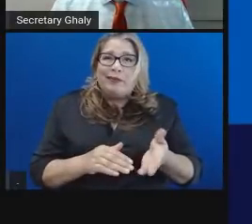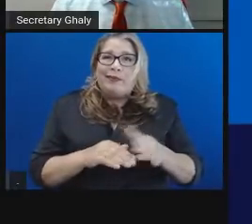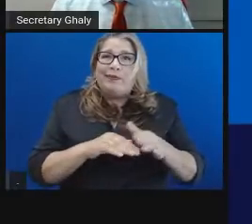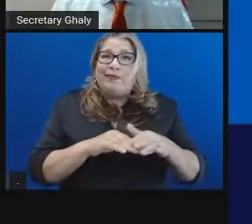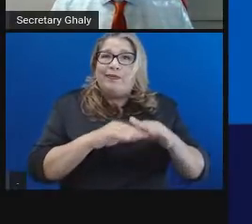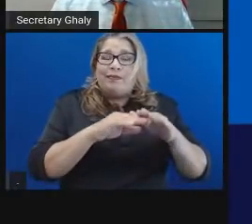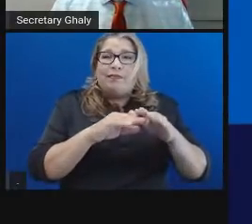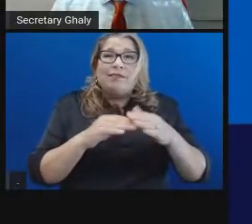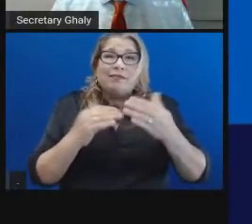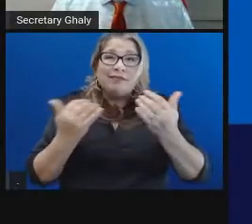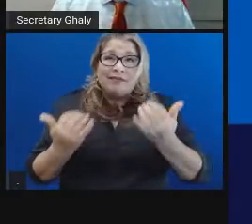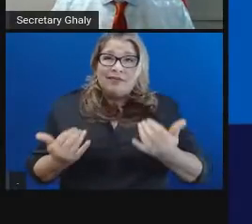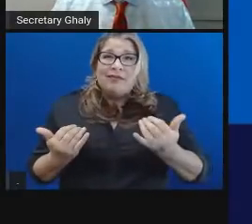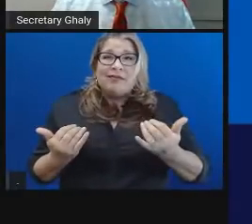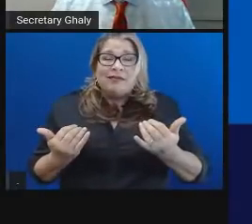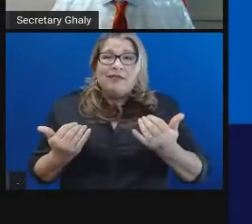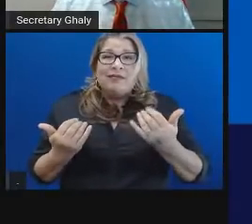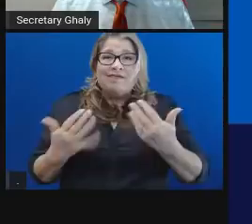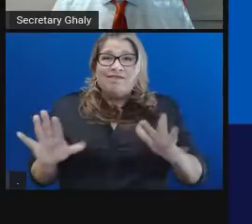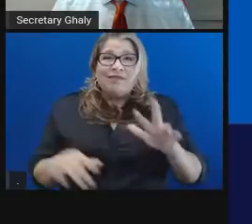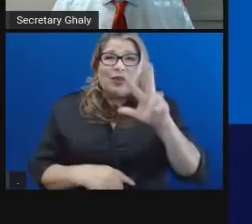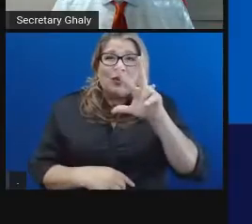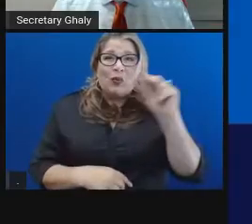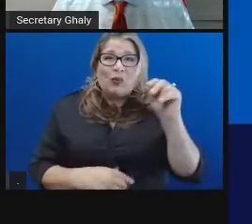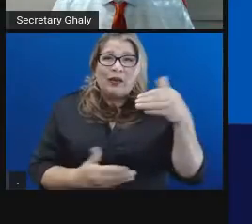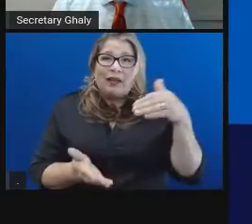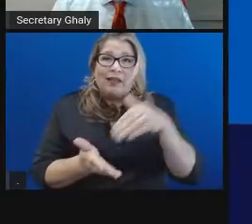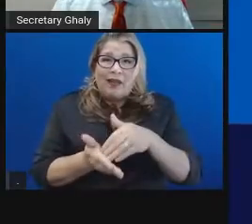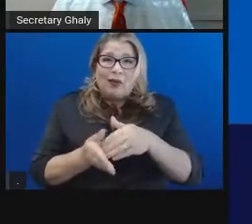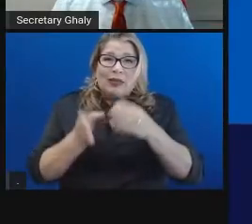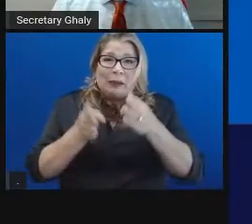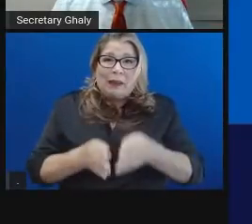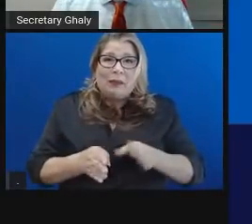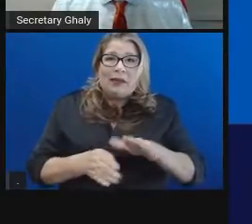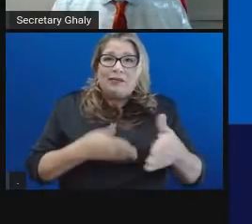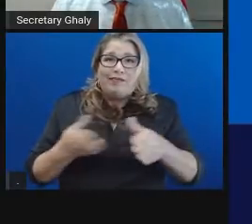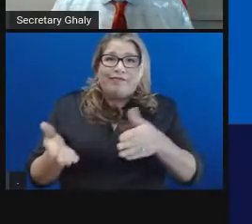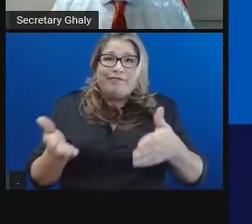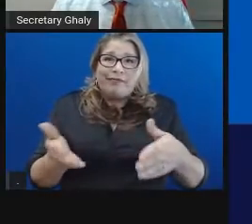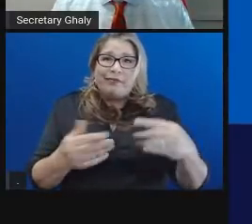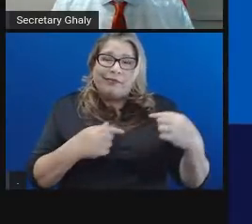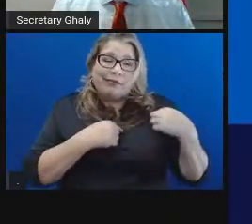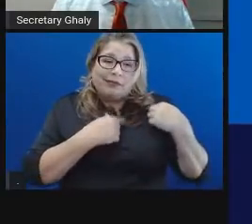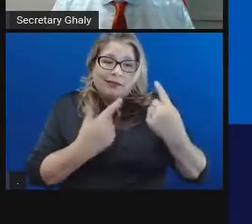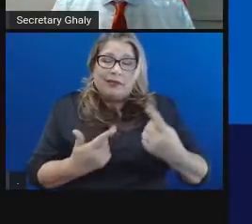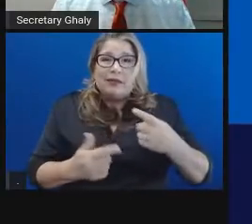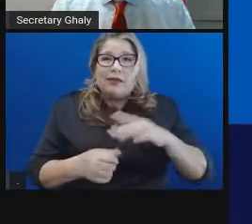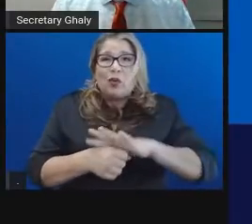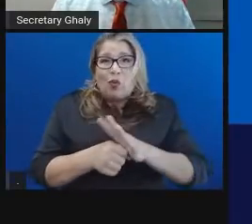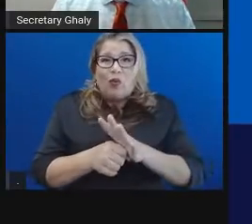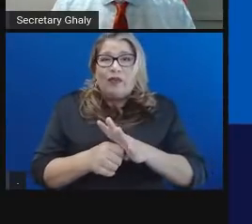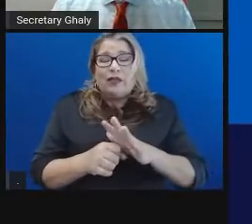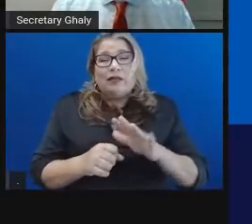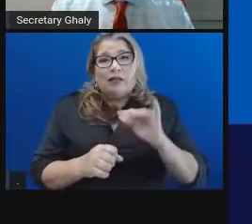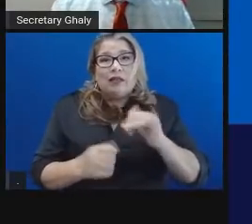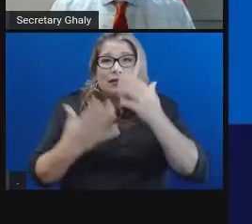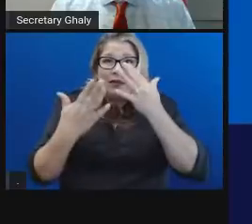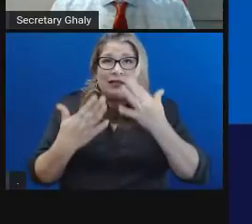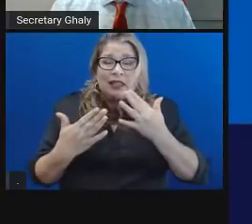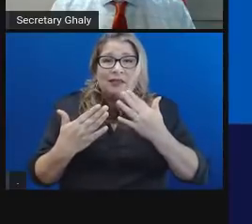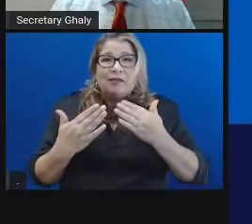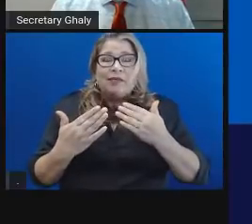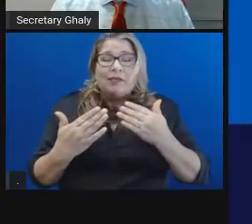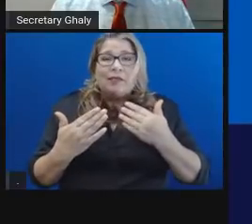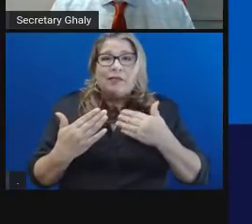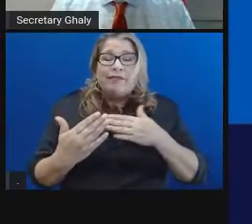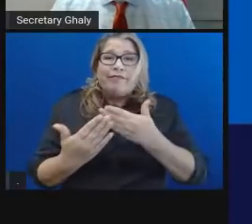30,000 deaths since the beginning of the pandemic as a result of COVID, an important and sad milestone. Want to recognize all of